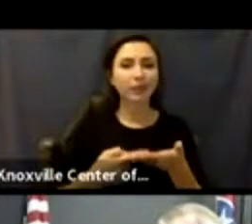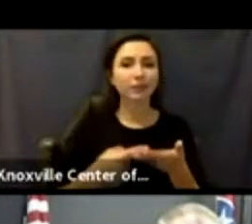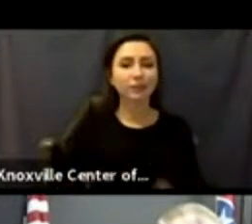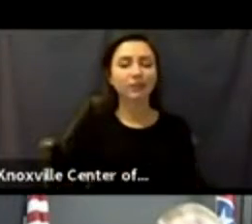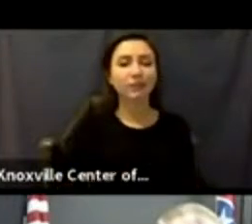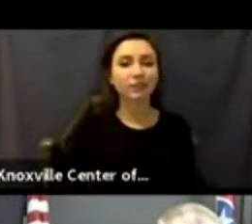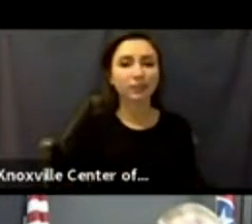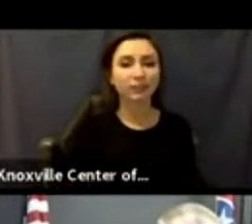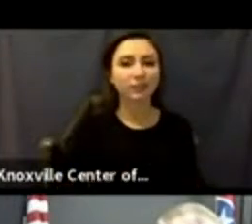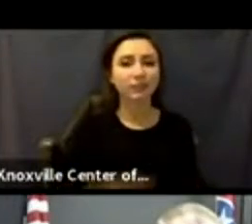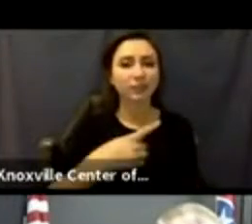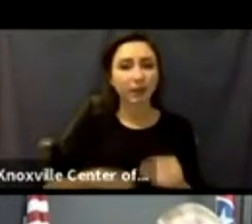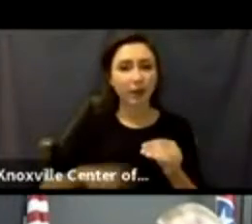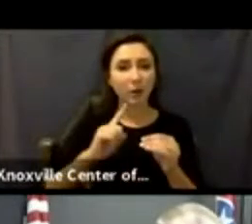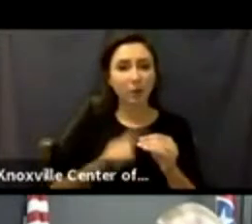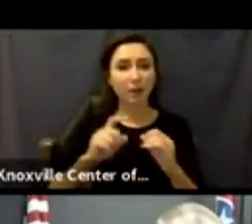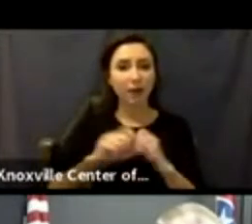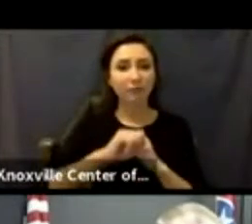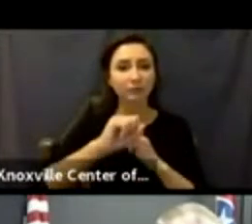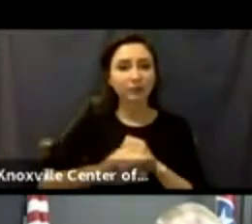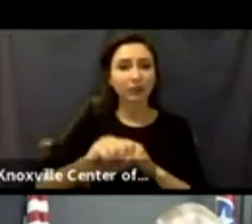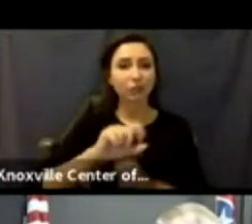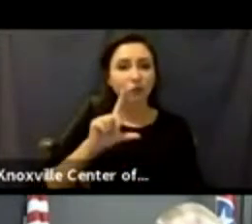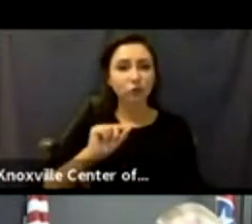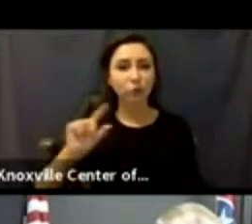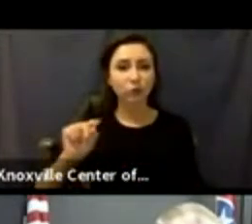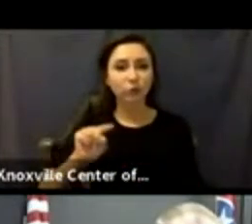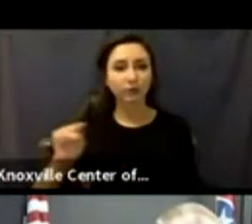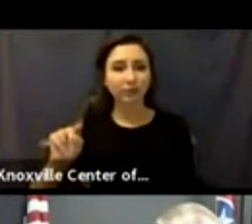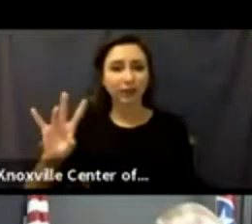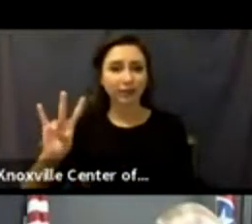on extending 2020-7.